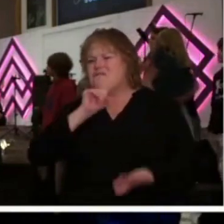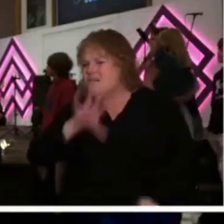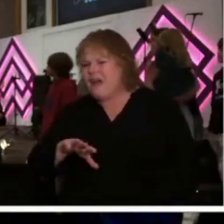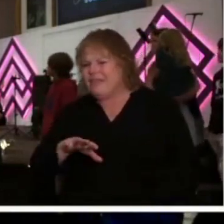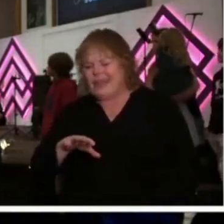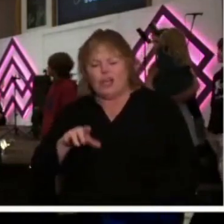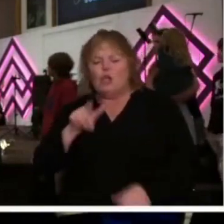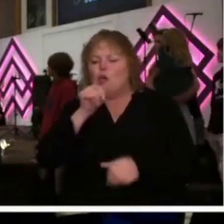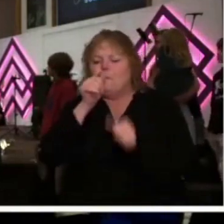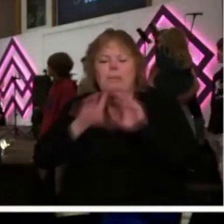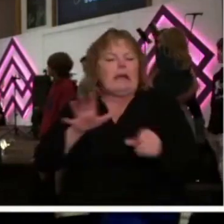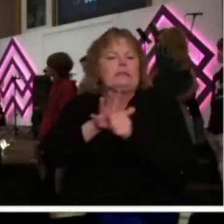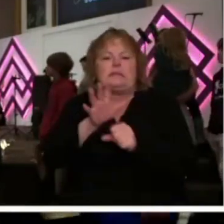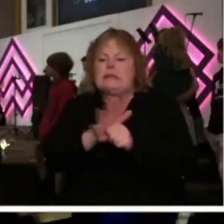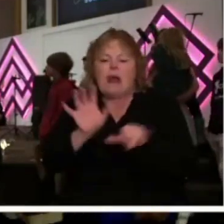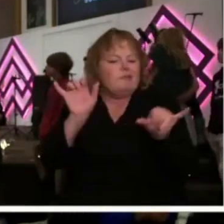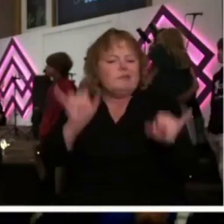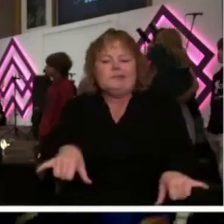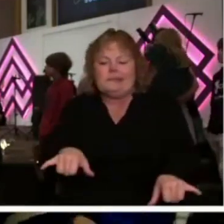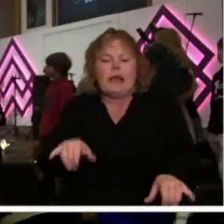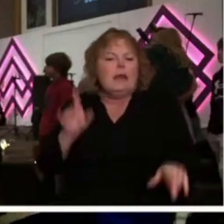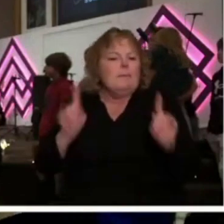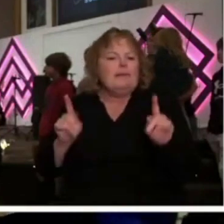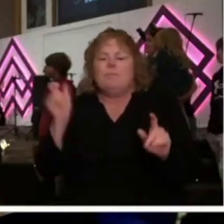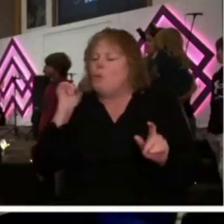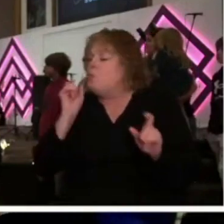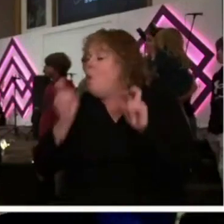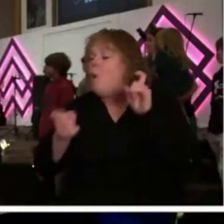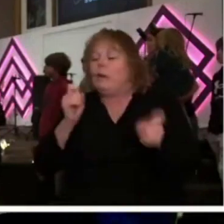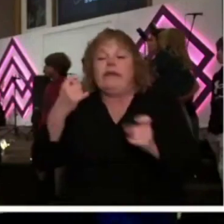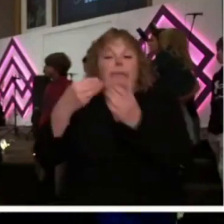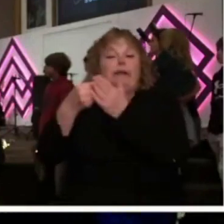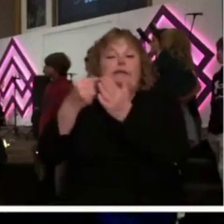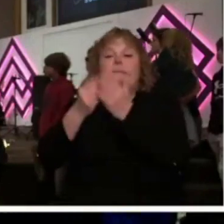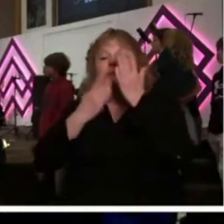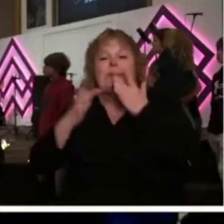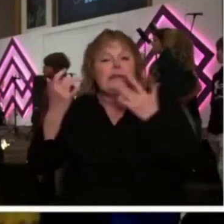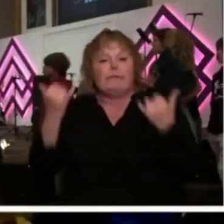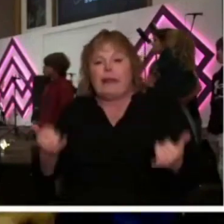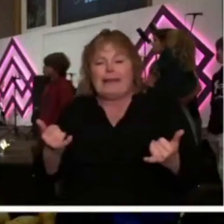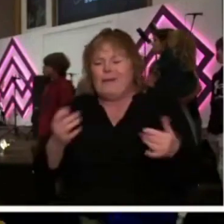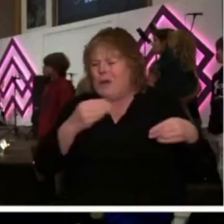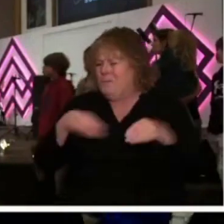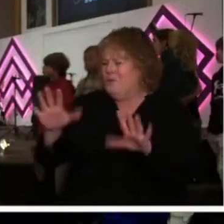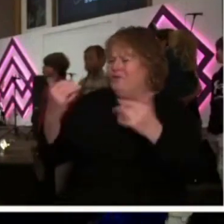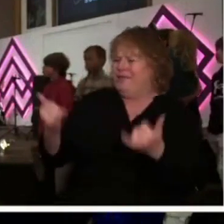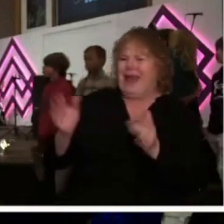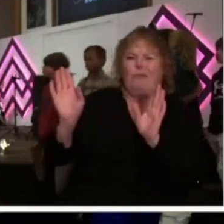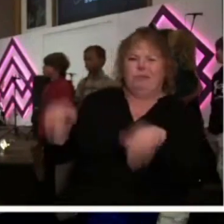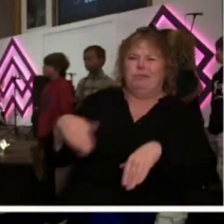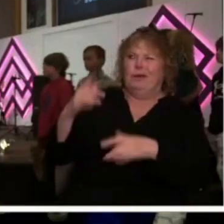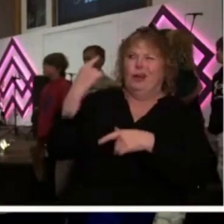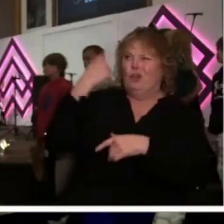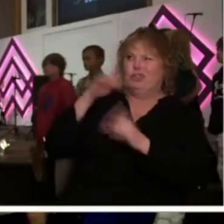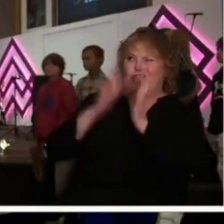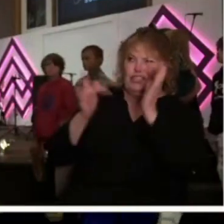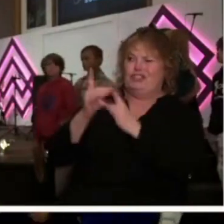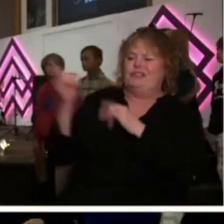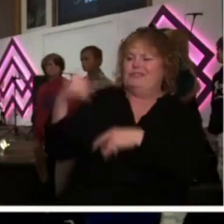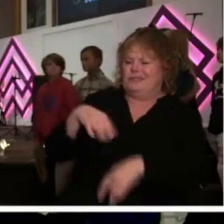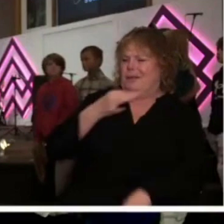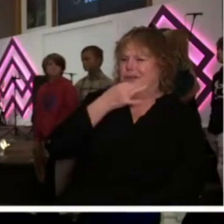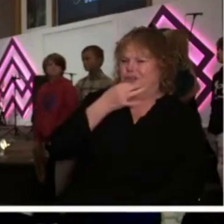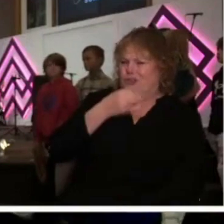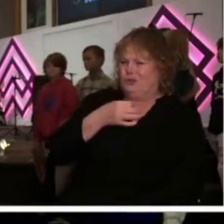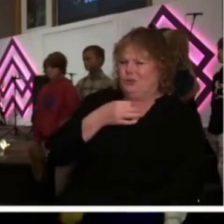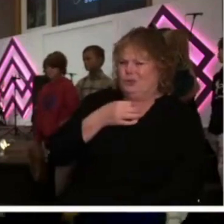this, just leave it alone, that people are not going to give with inflation the way it is. Why move now? It looks like Jesus is coming soon. This is